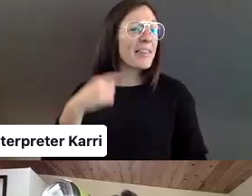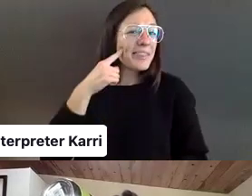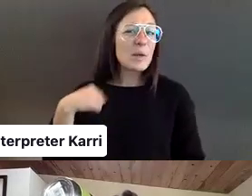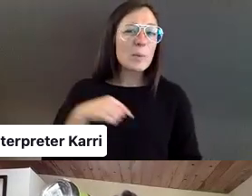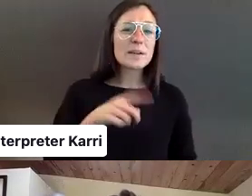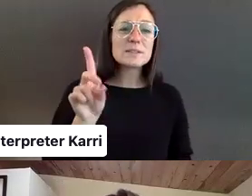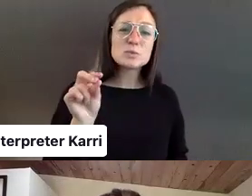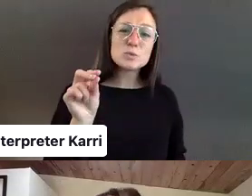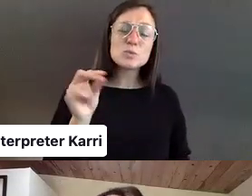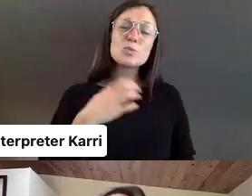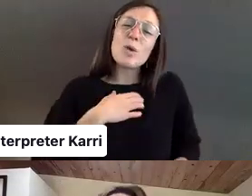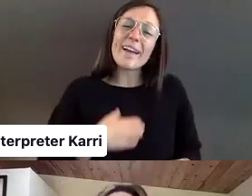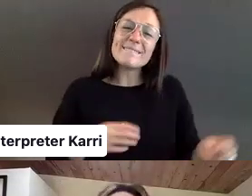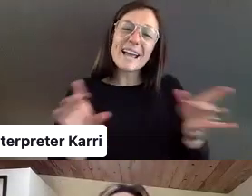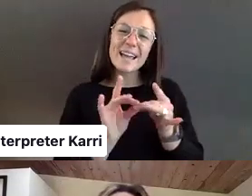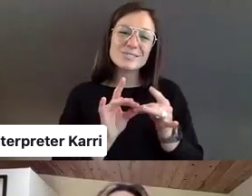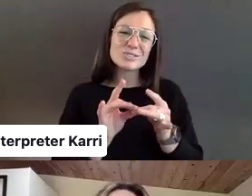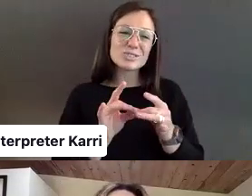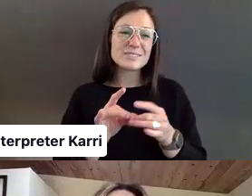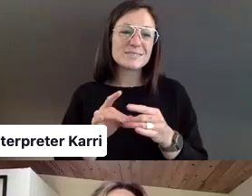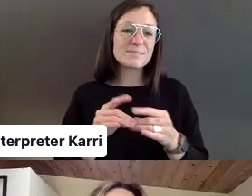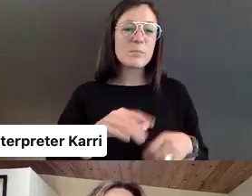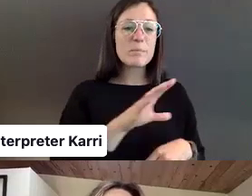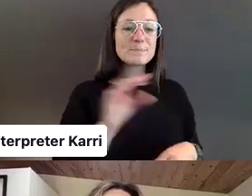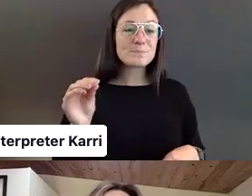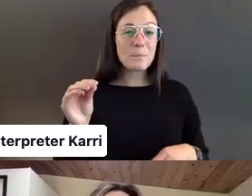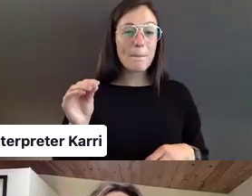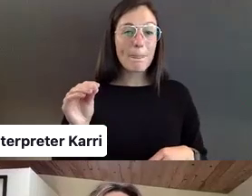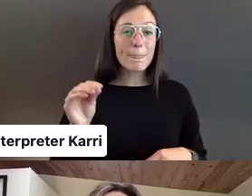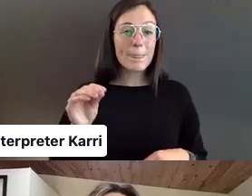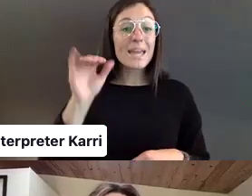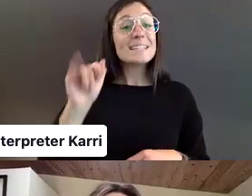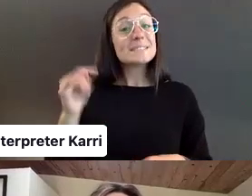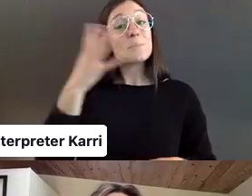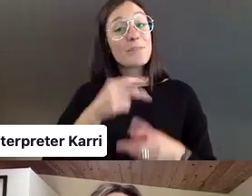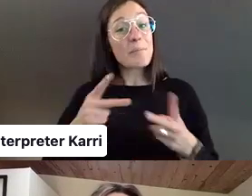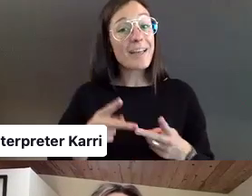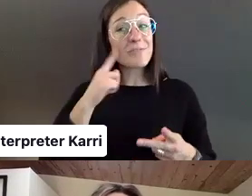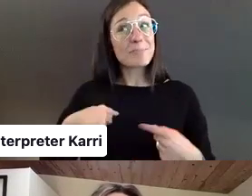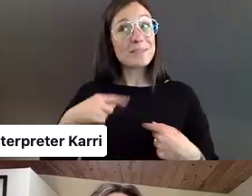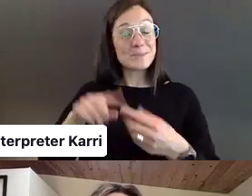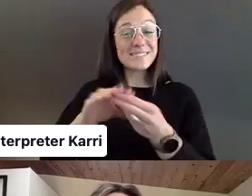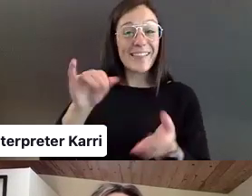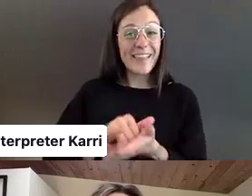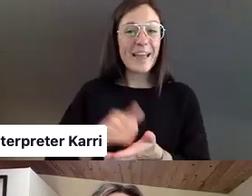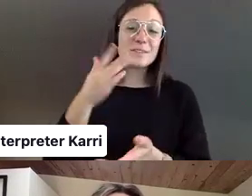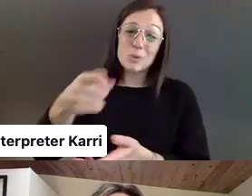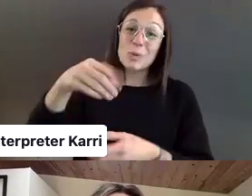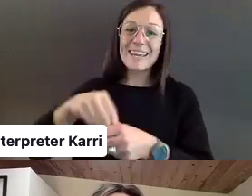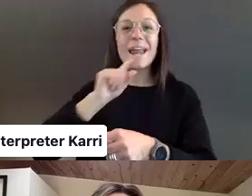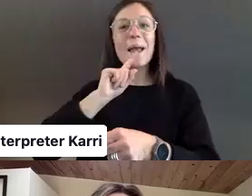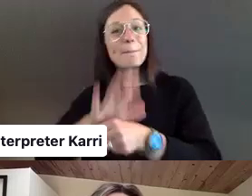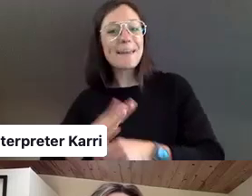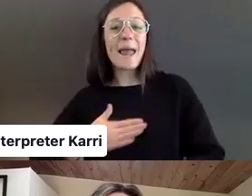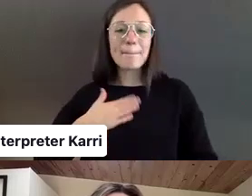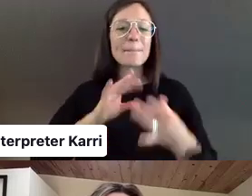do crave connection. And so it's a beautiful place to say that from, because you're in a committed, happy partnership. I